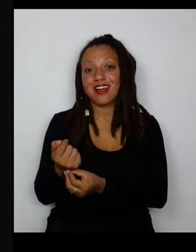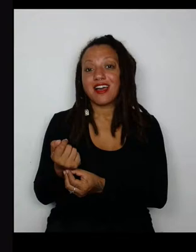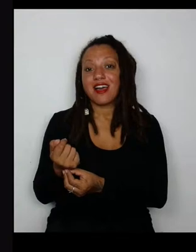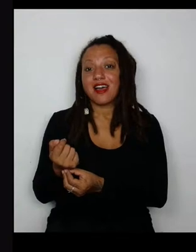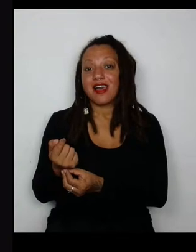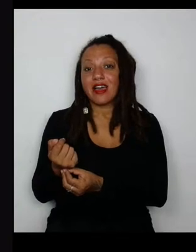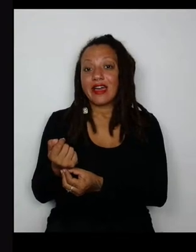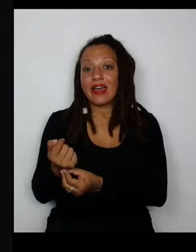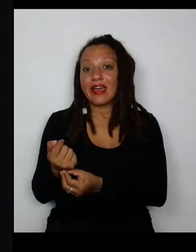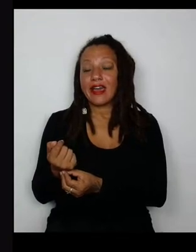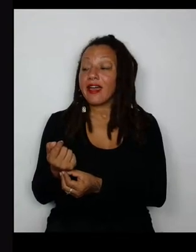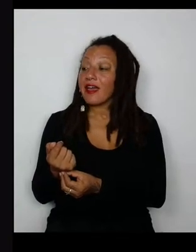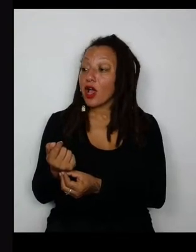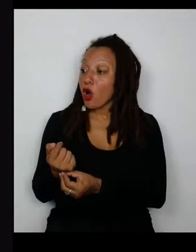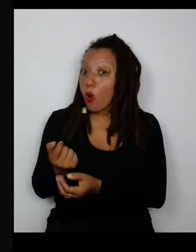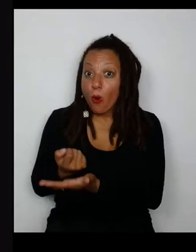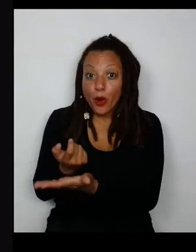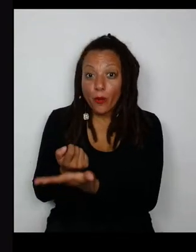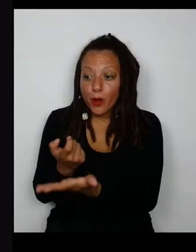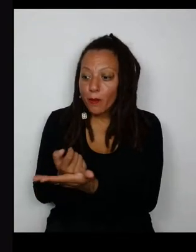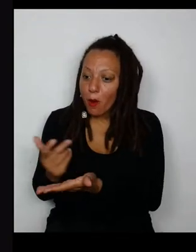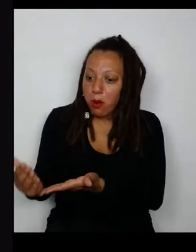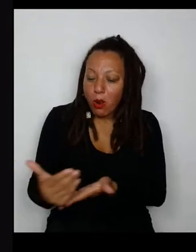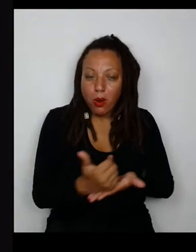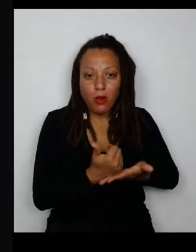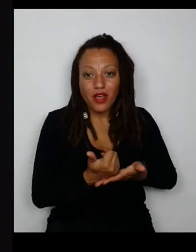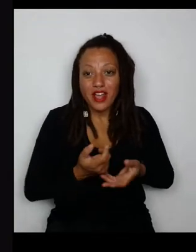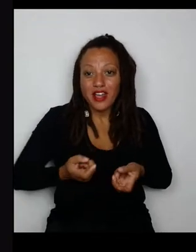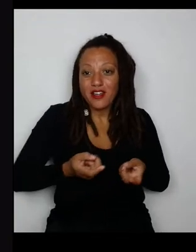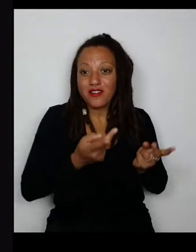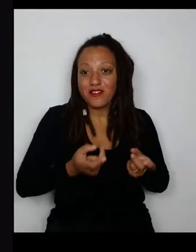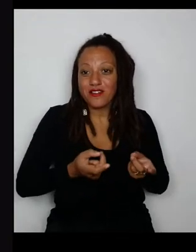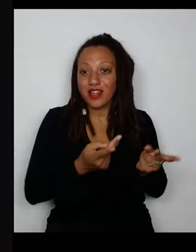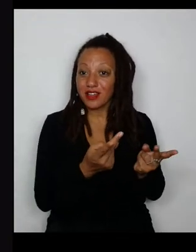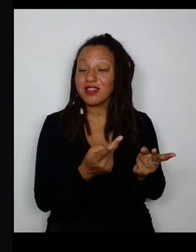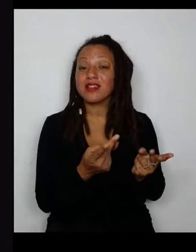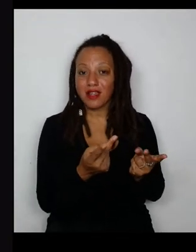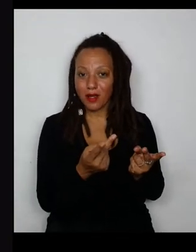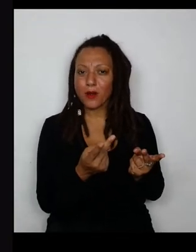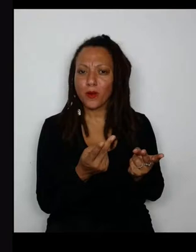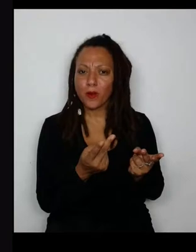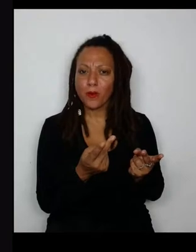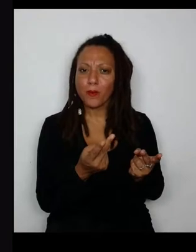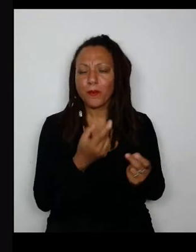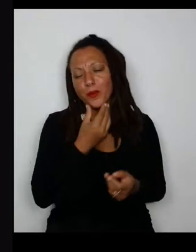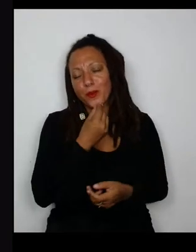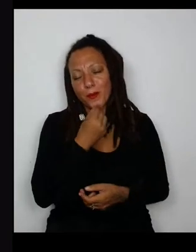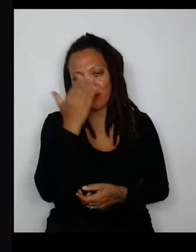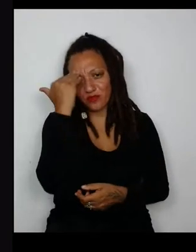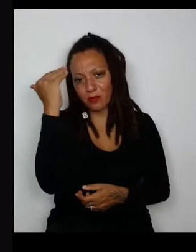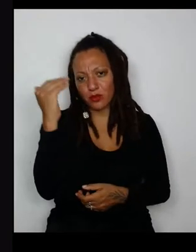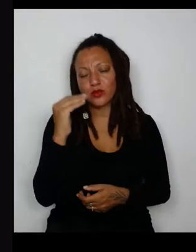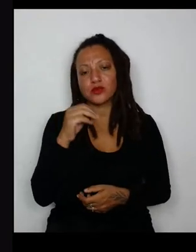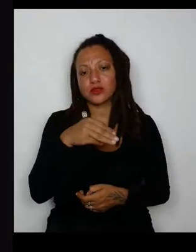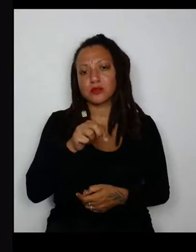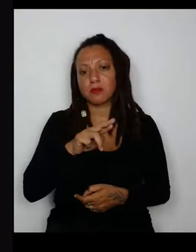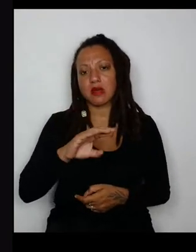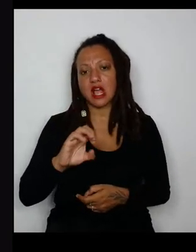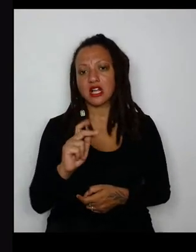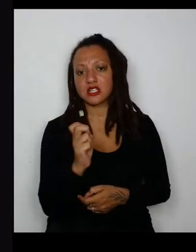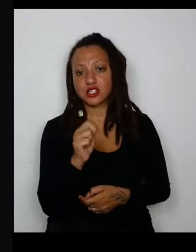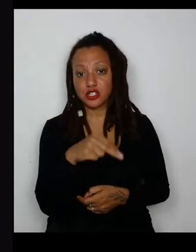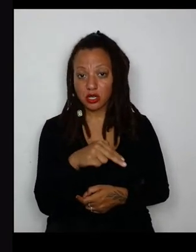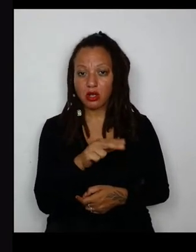gogan which is here in the book and he sold that canvas to